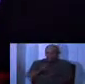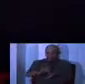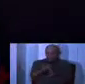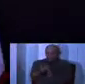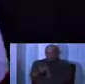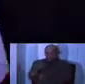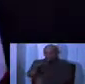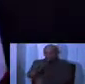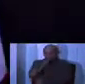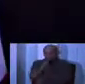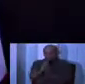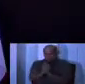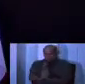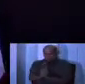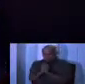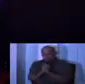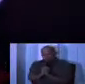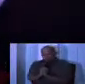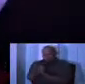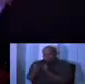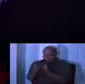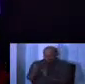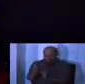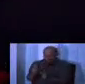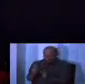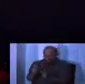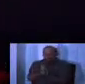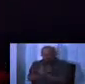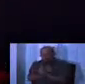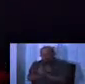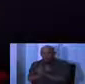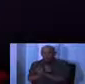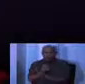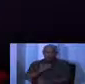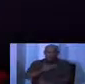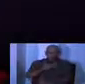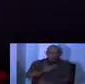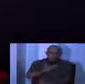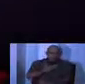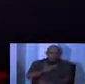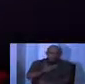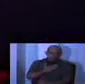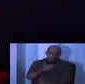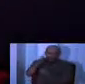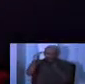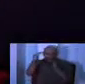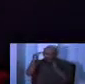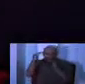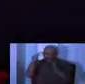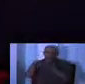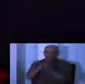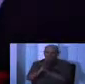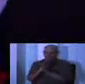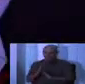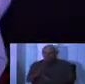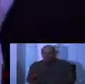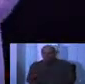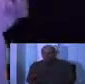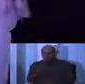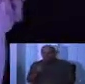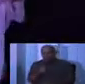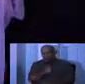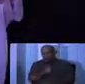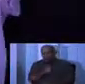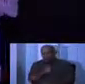we worship. The gifts of love and of joy, of hope and of peace. We